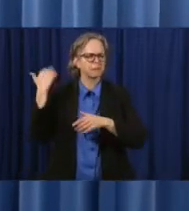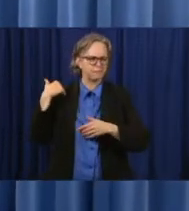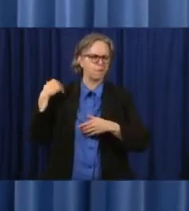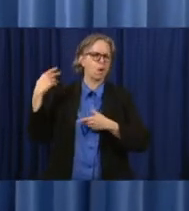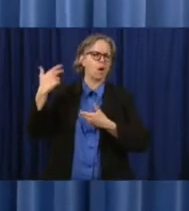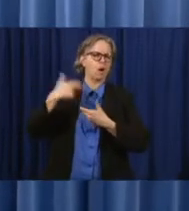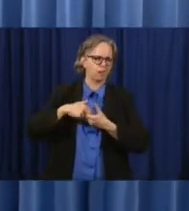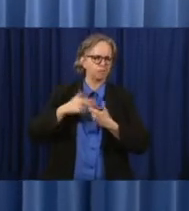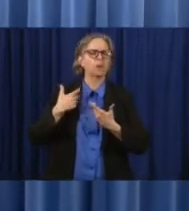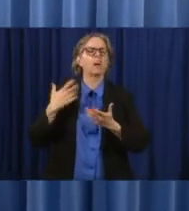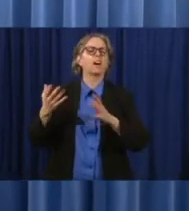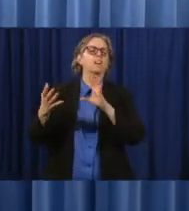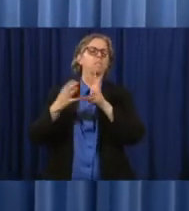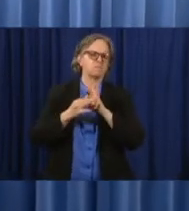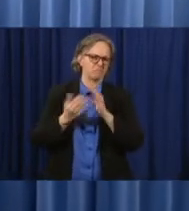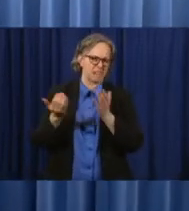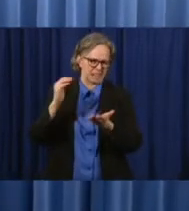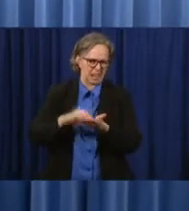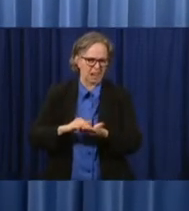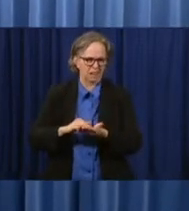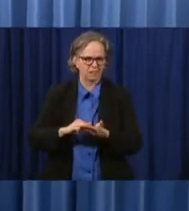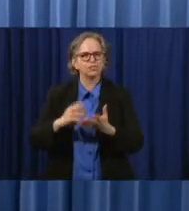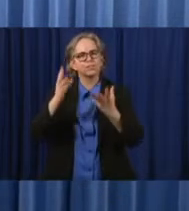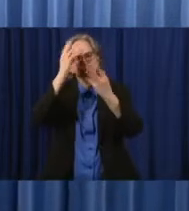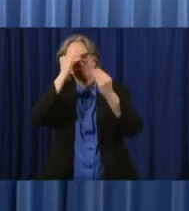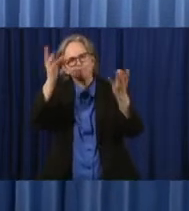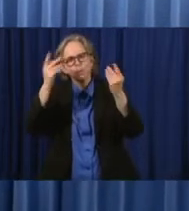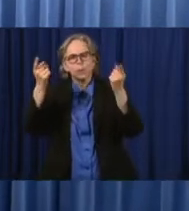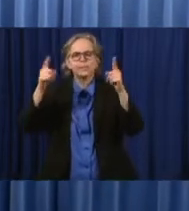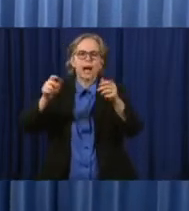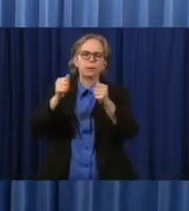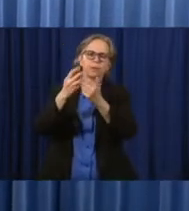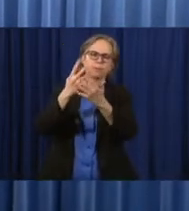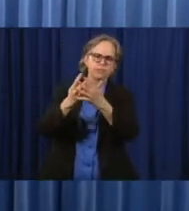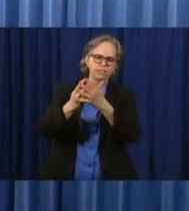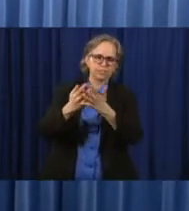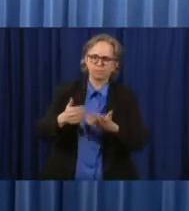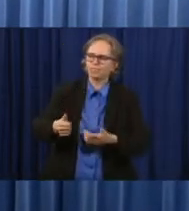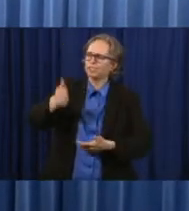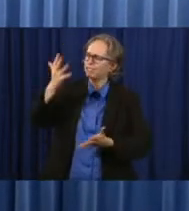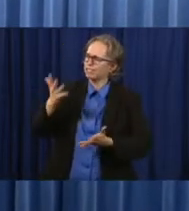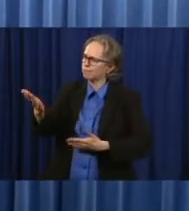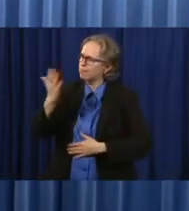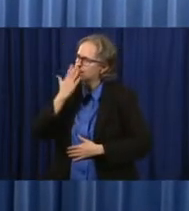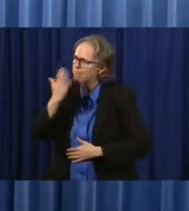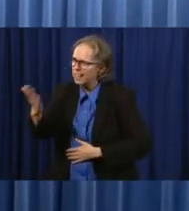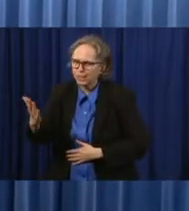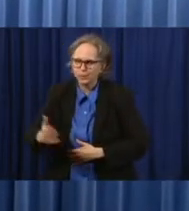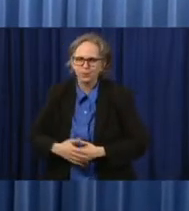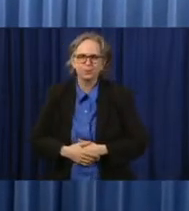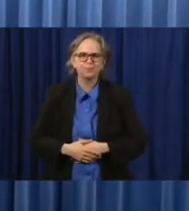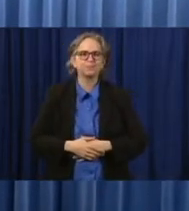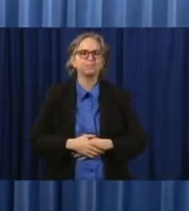in our prisons and how things are going. Director, thank you for joining us.